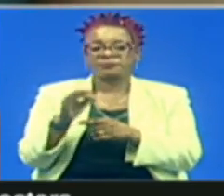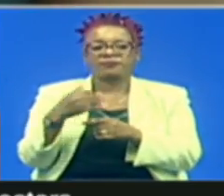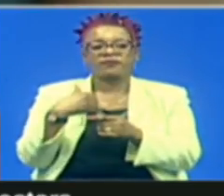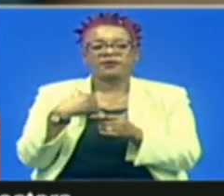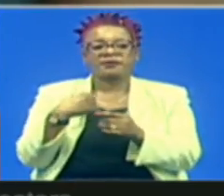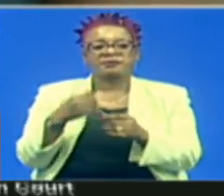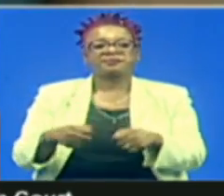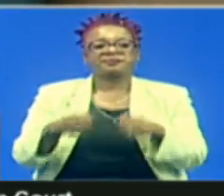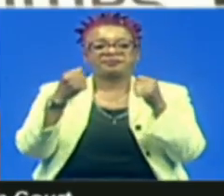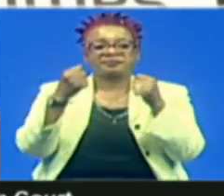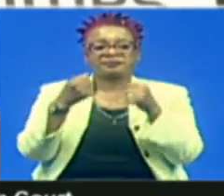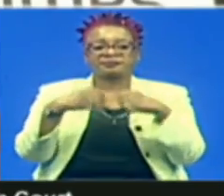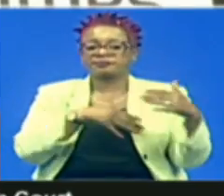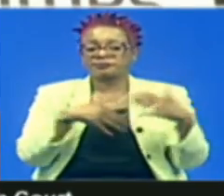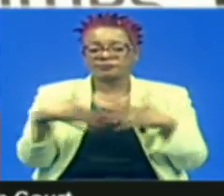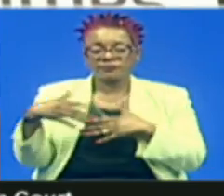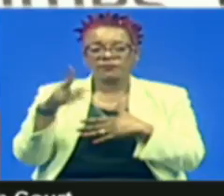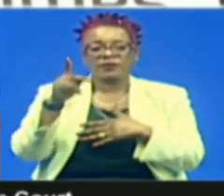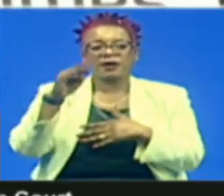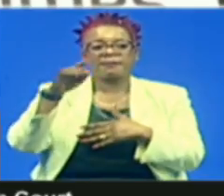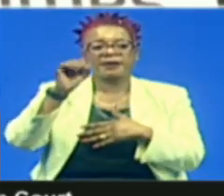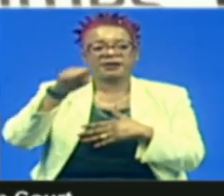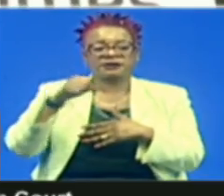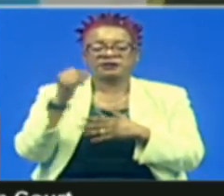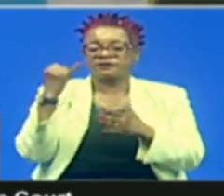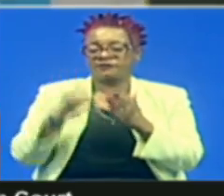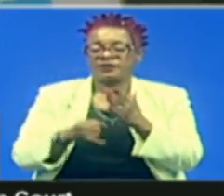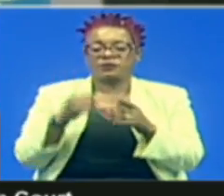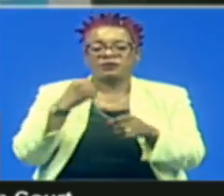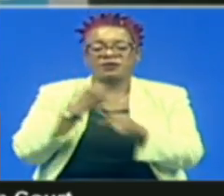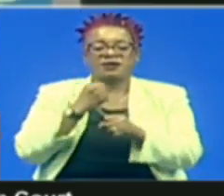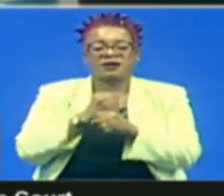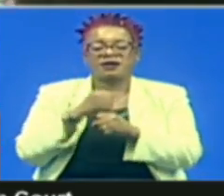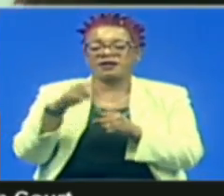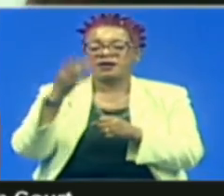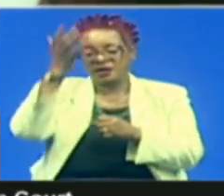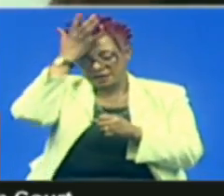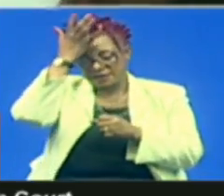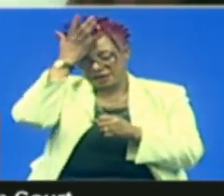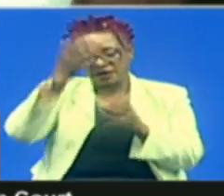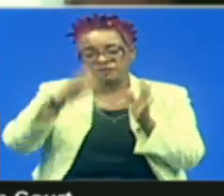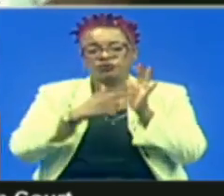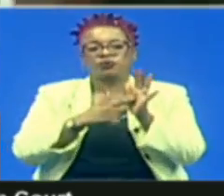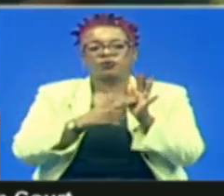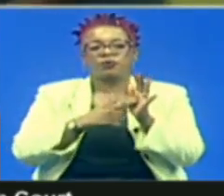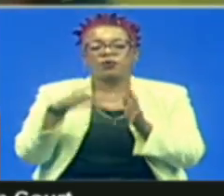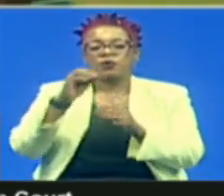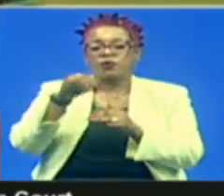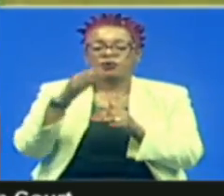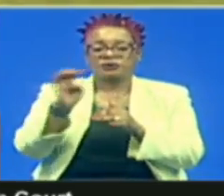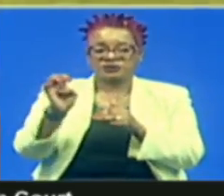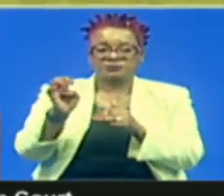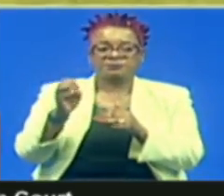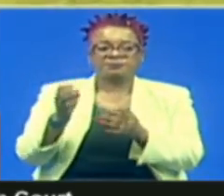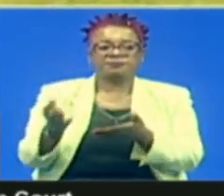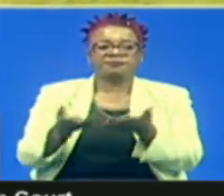by beating rivals Cabras Sugar in the final played at the Kakamega Showground. For his exploits, Oje received a